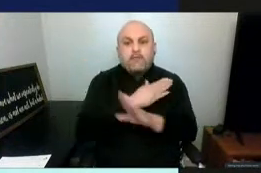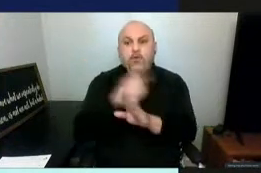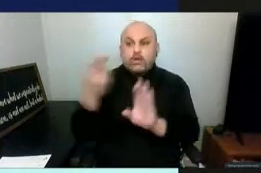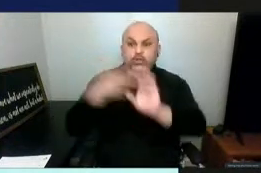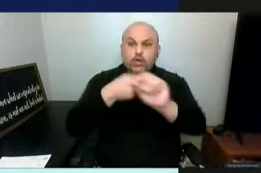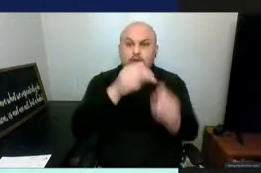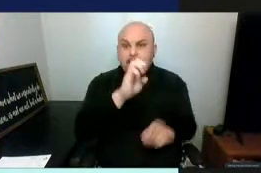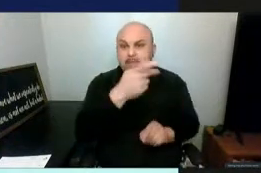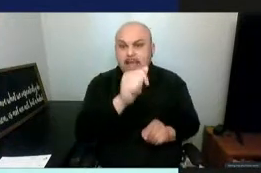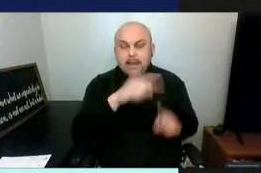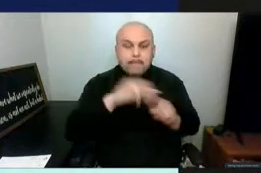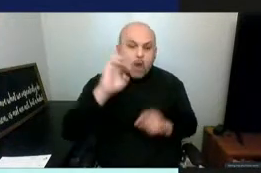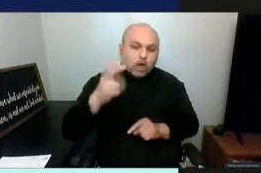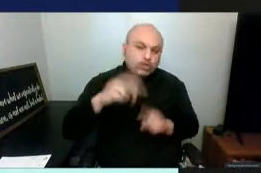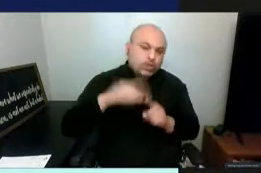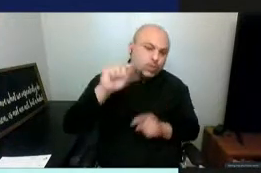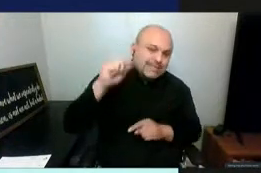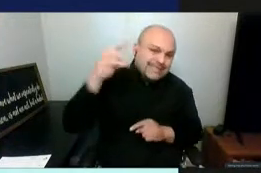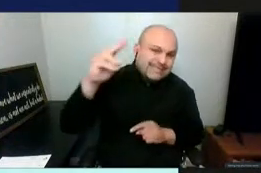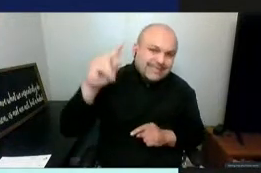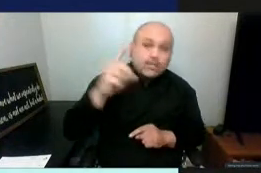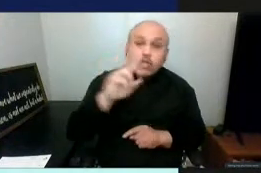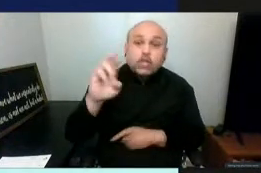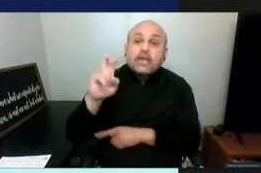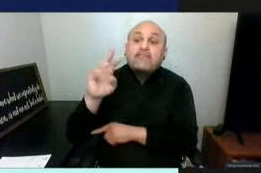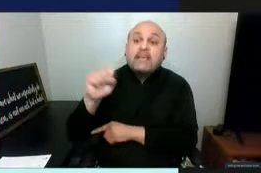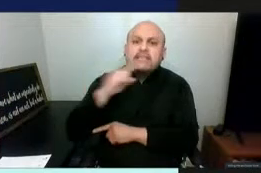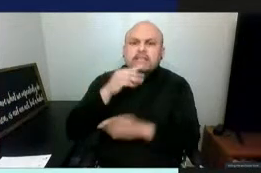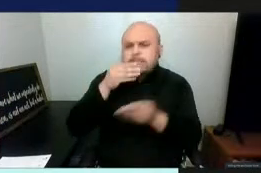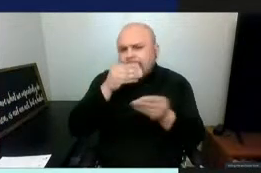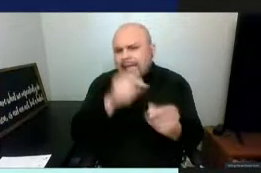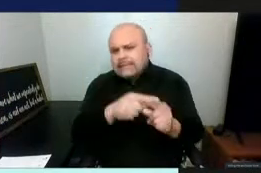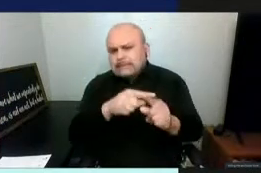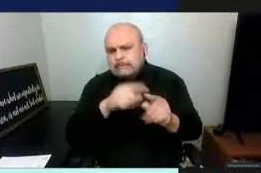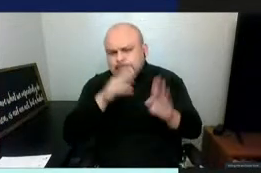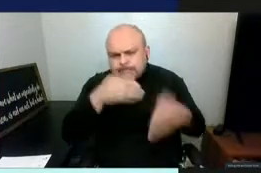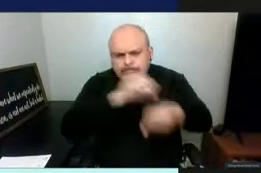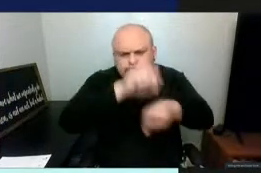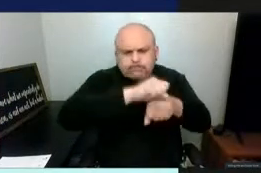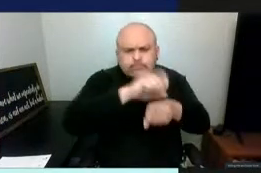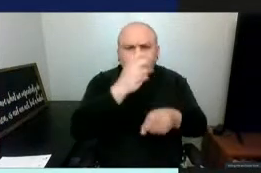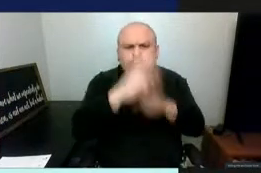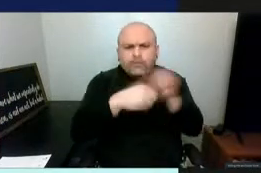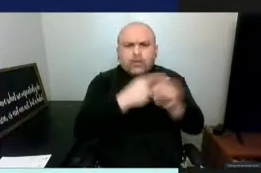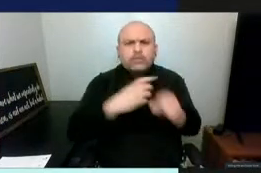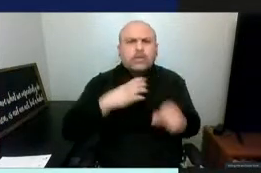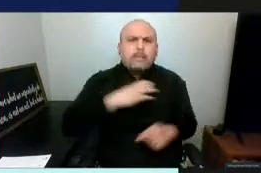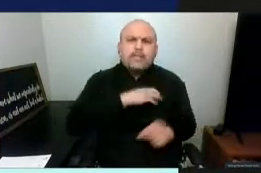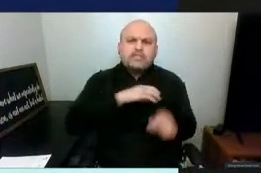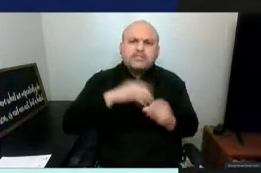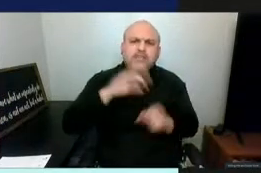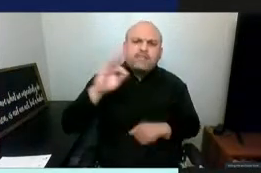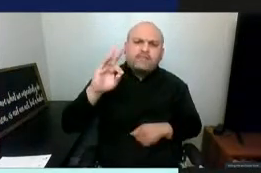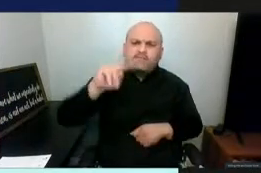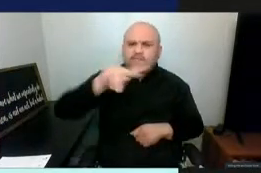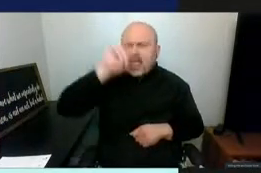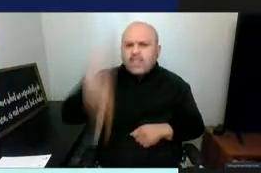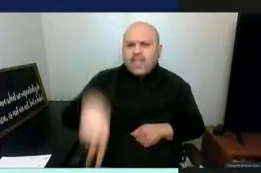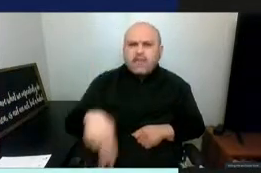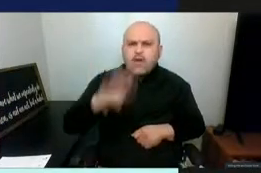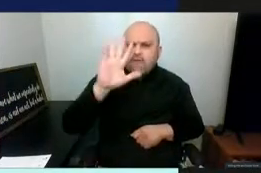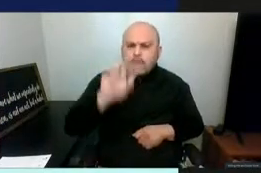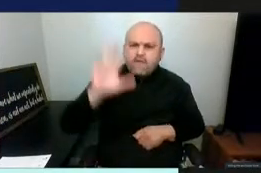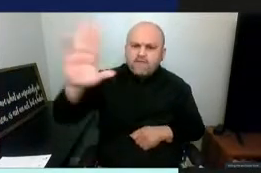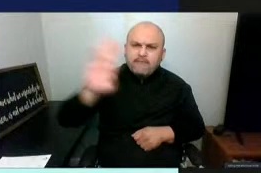of 2017, Dr. Evans spent 12 years as commissioner of Philadelphia's $1.5 billion Department